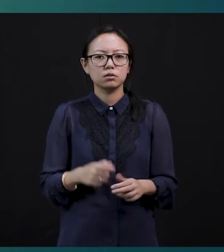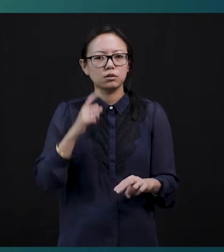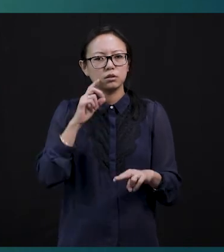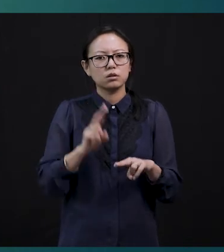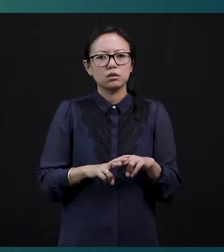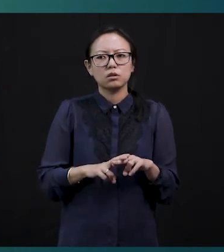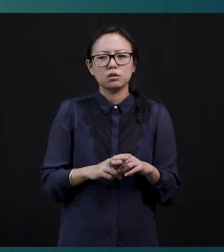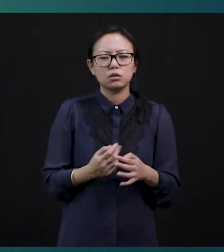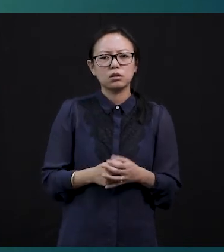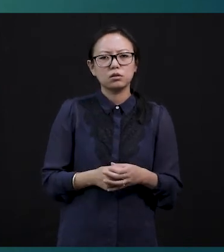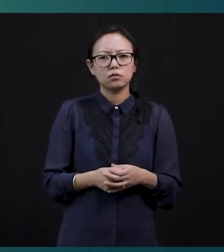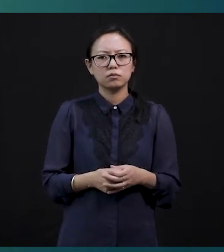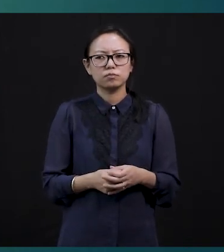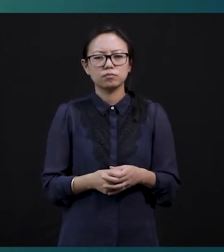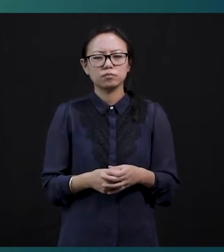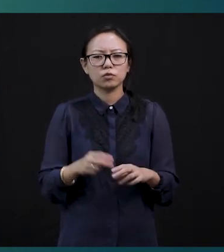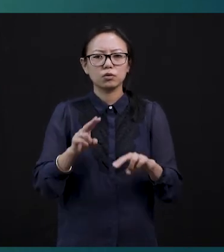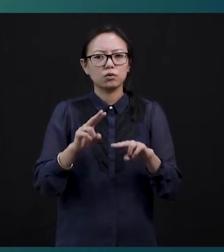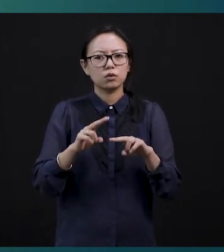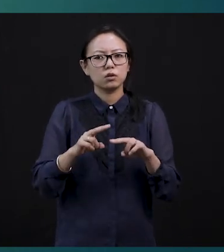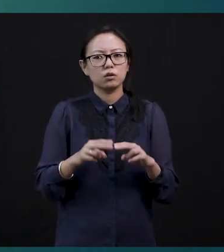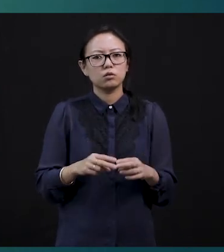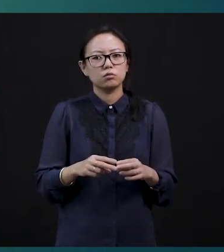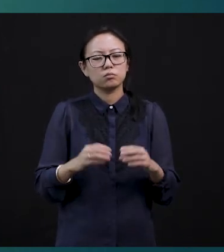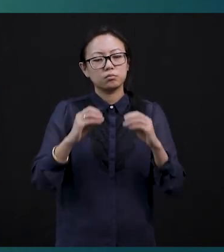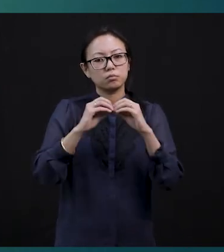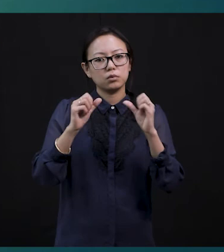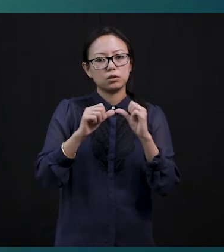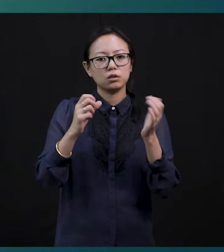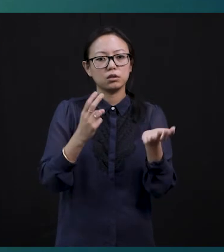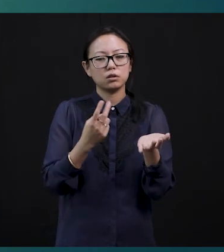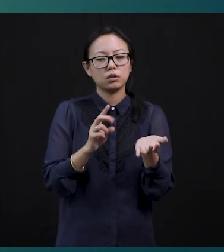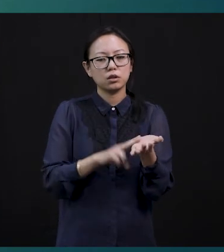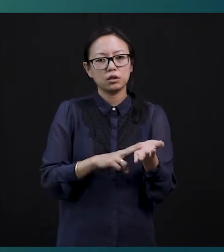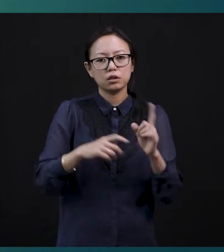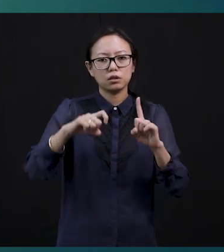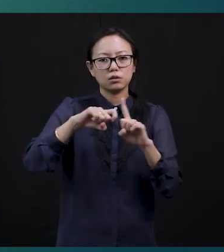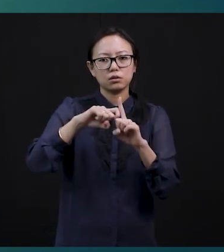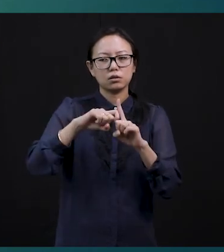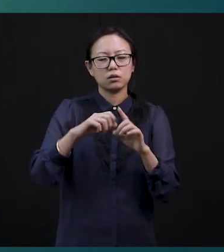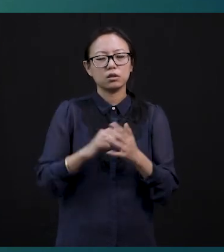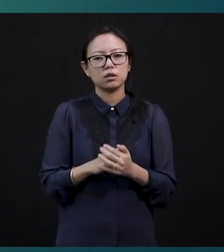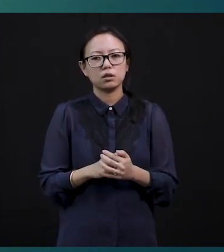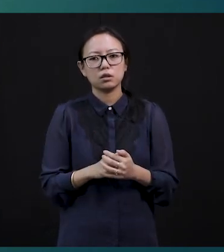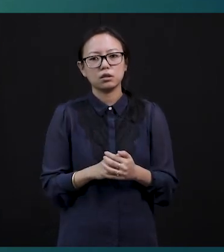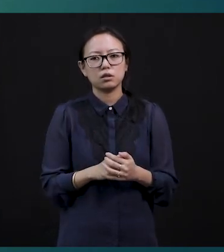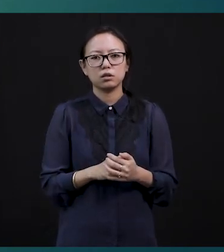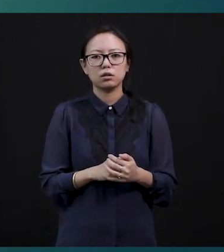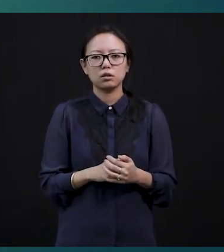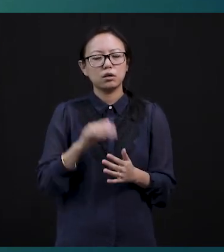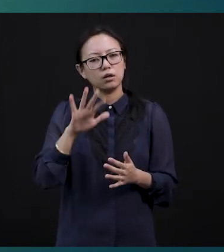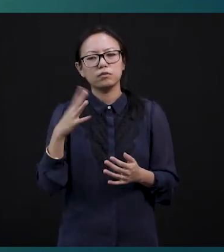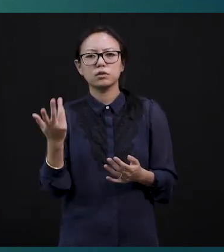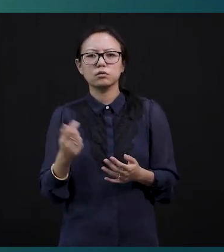provide funds to you, or if it is a bank, because bank is also an intermediary. So, if I need funds,